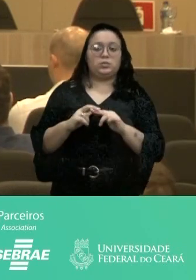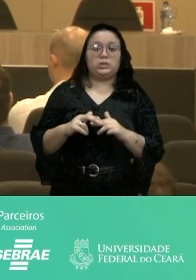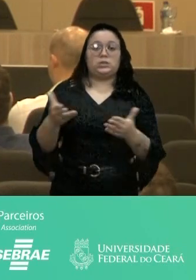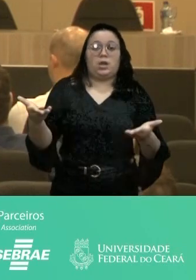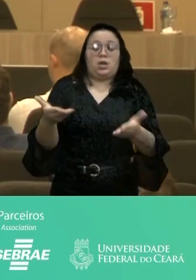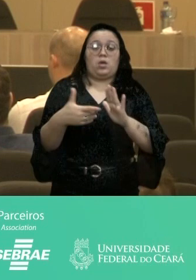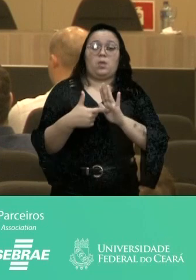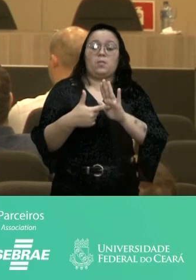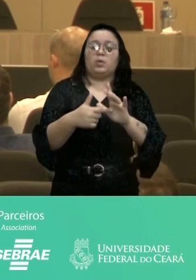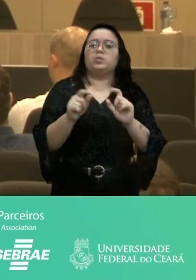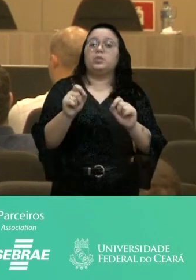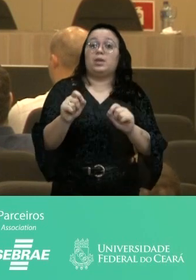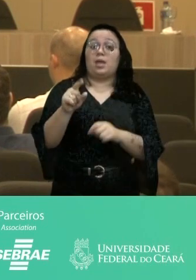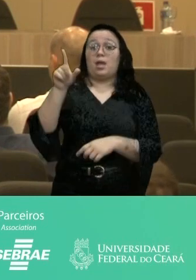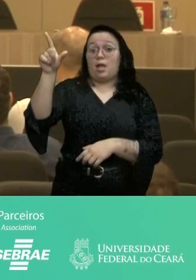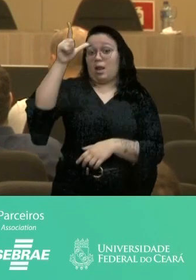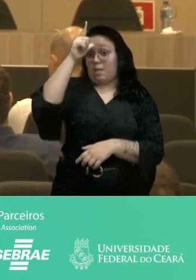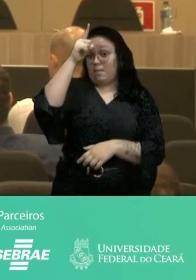so